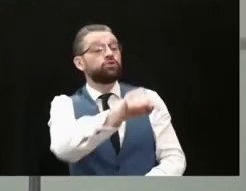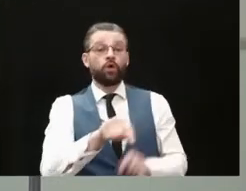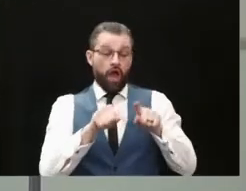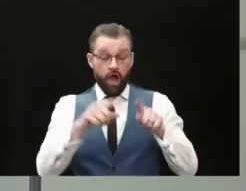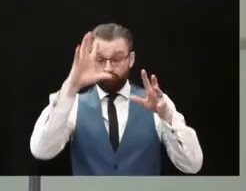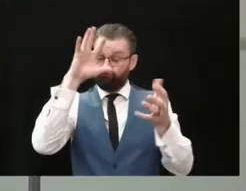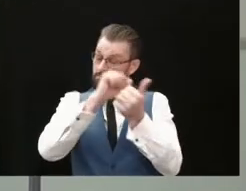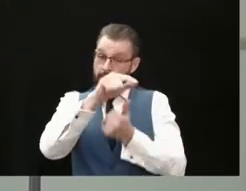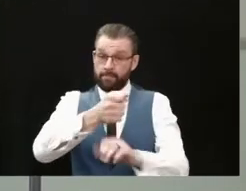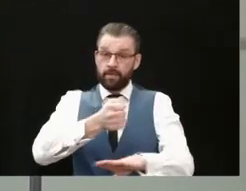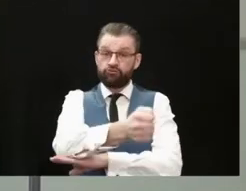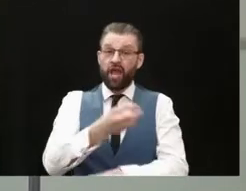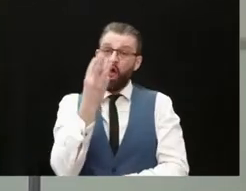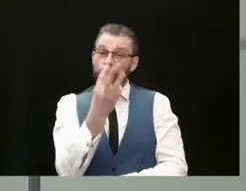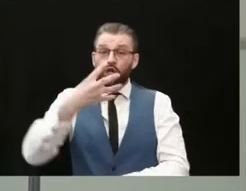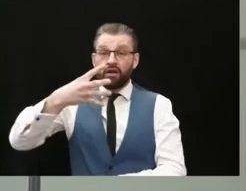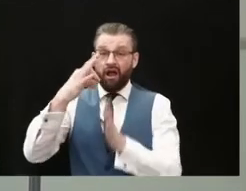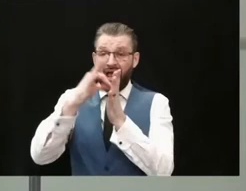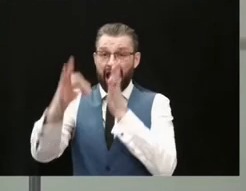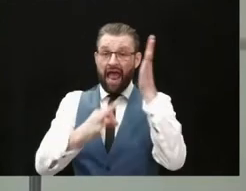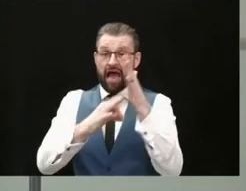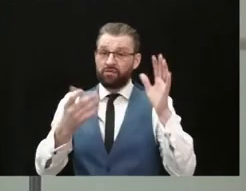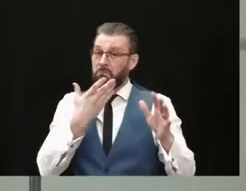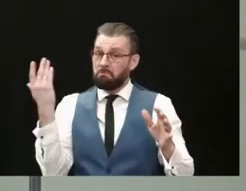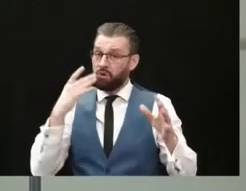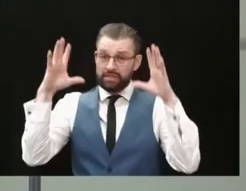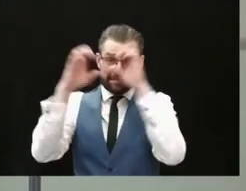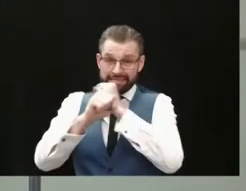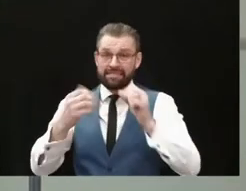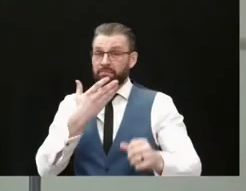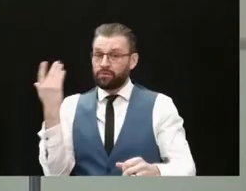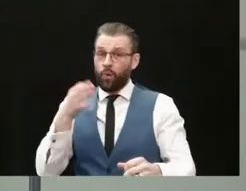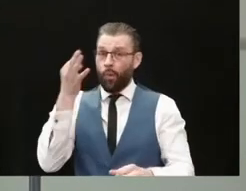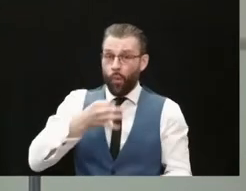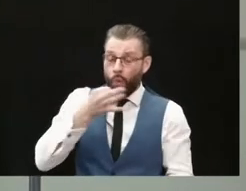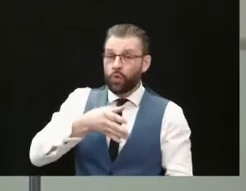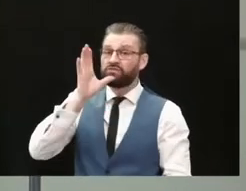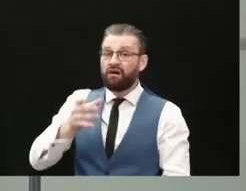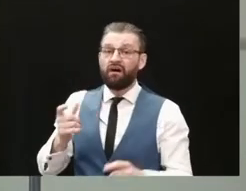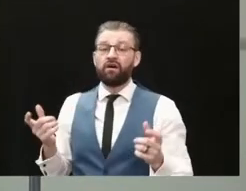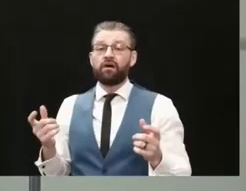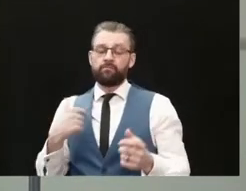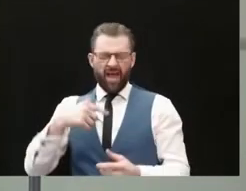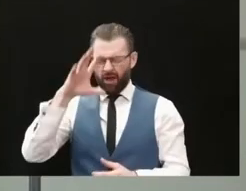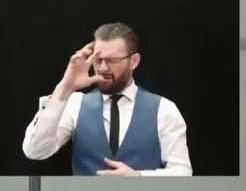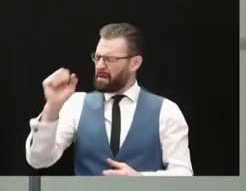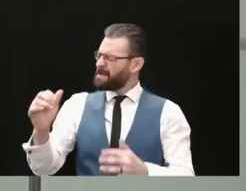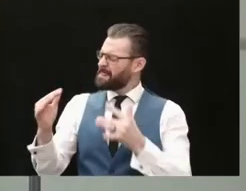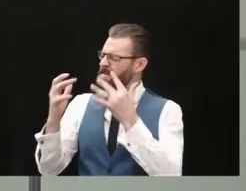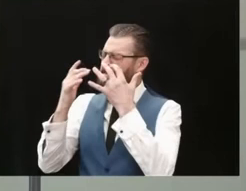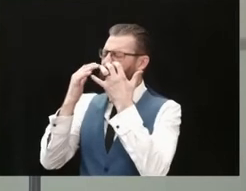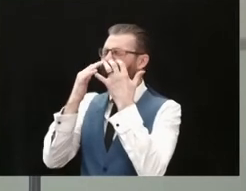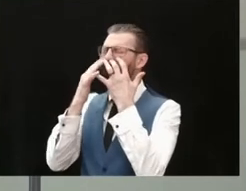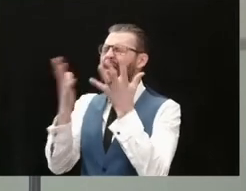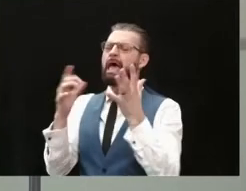never forget. 39 hours, no sleep, no water. But I remember most of the stench that built